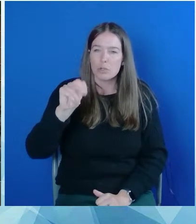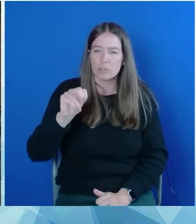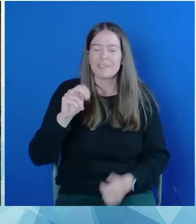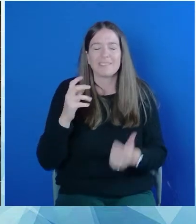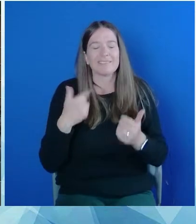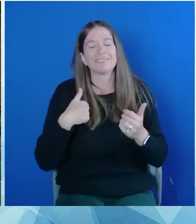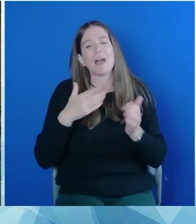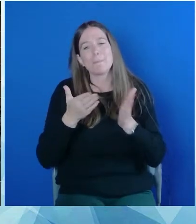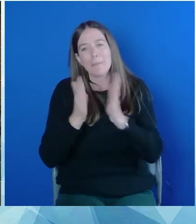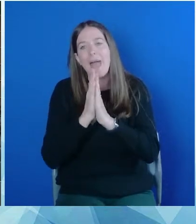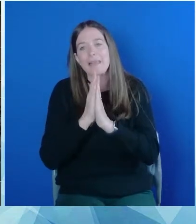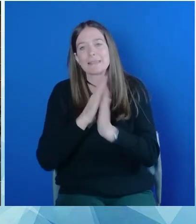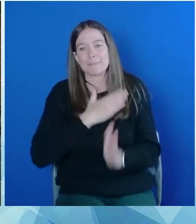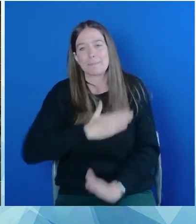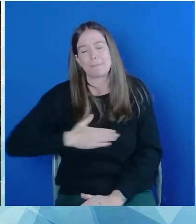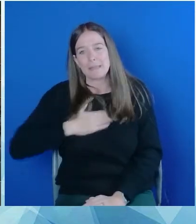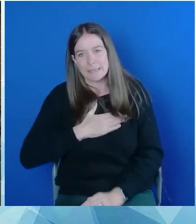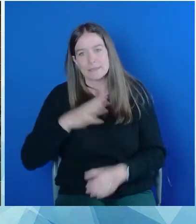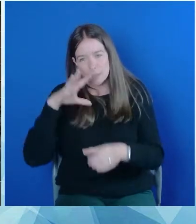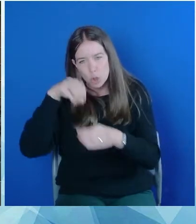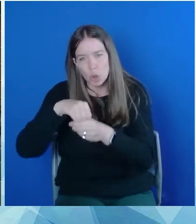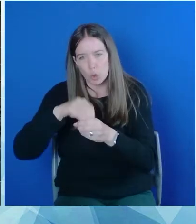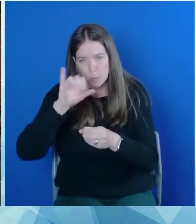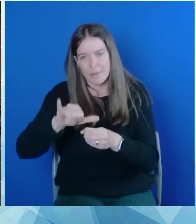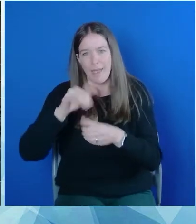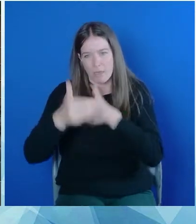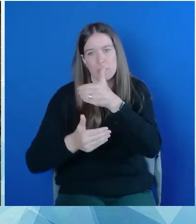first language to policy information.